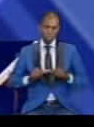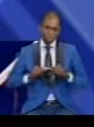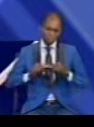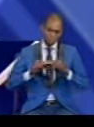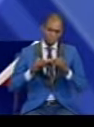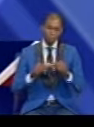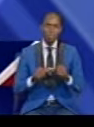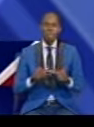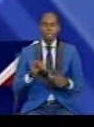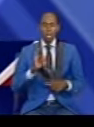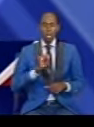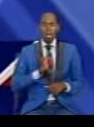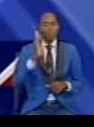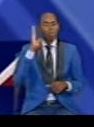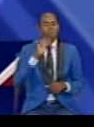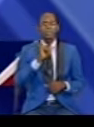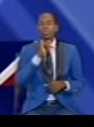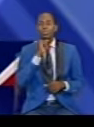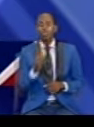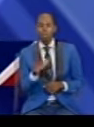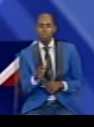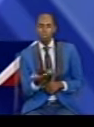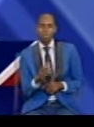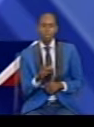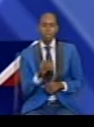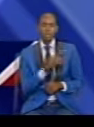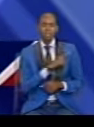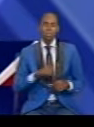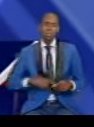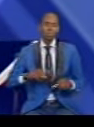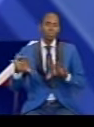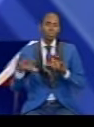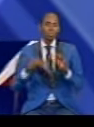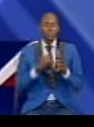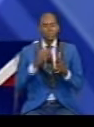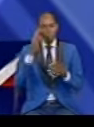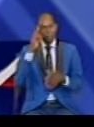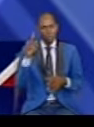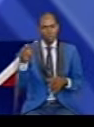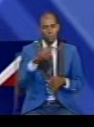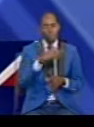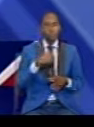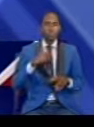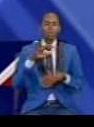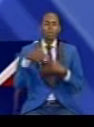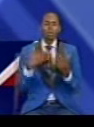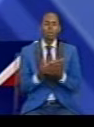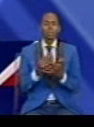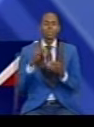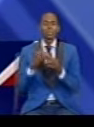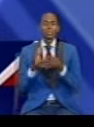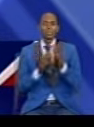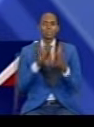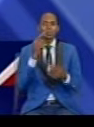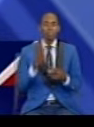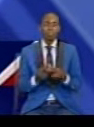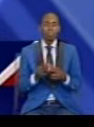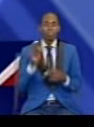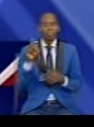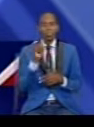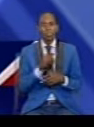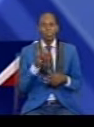I will not compromise, and the Lord will do it for each and every one of us in the name of Jesus Christ.